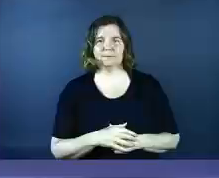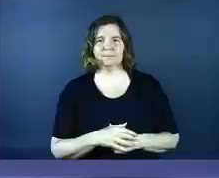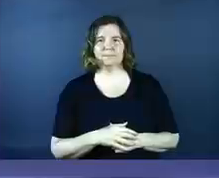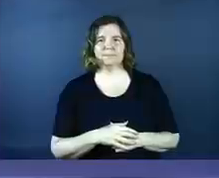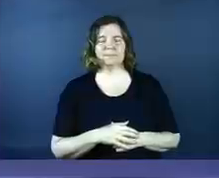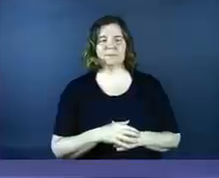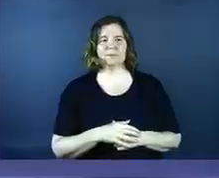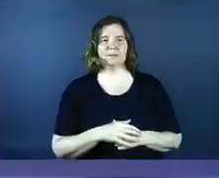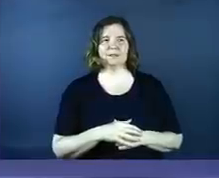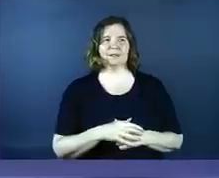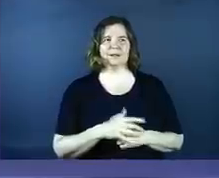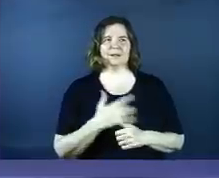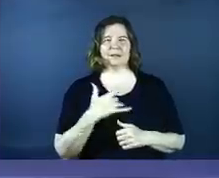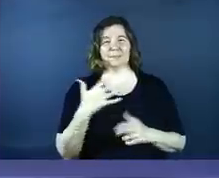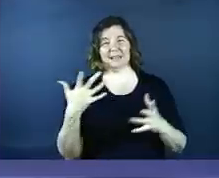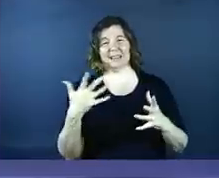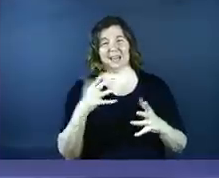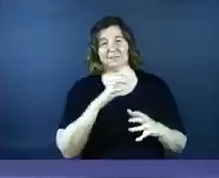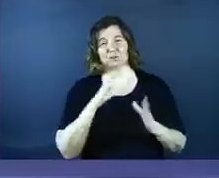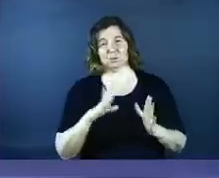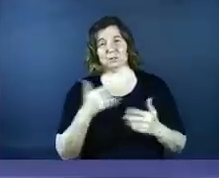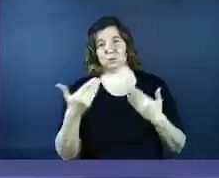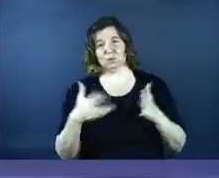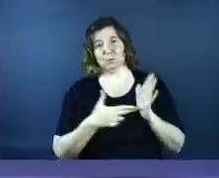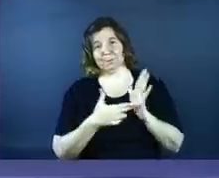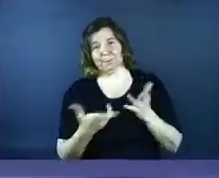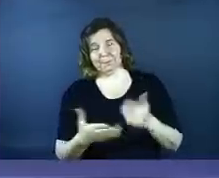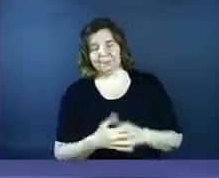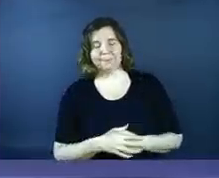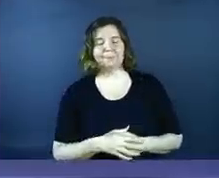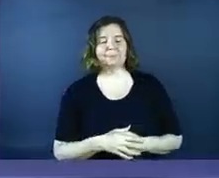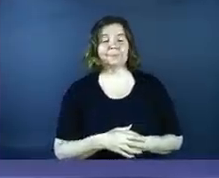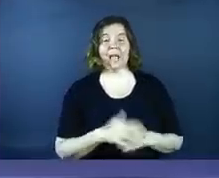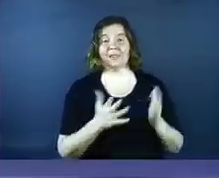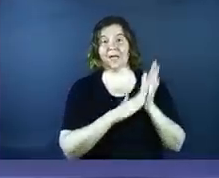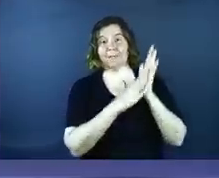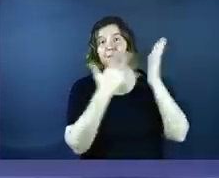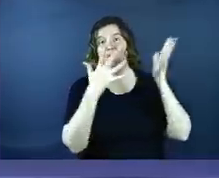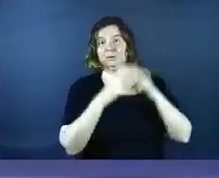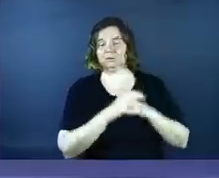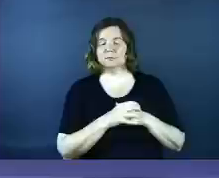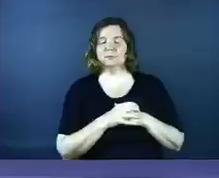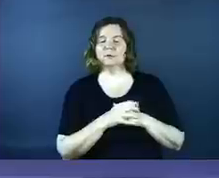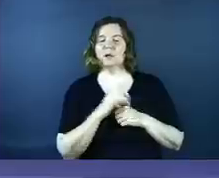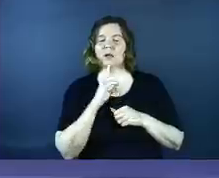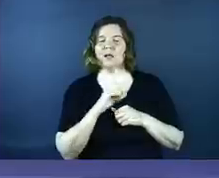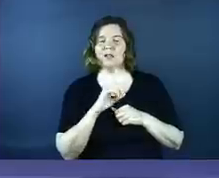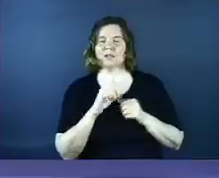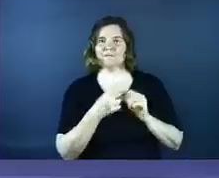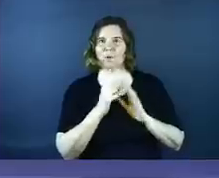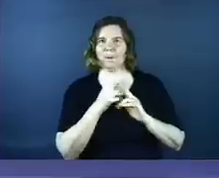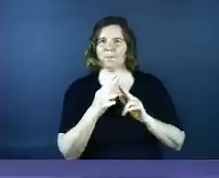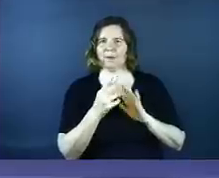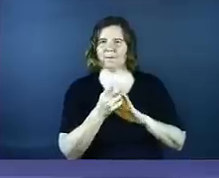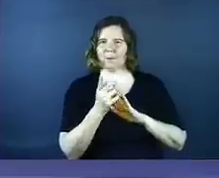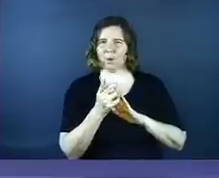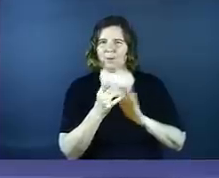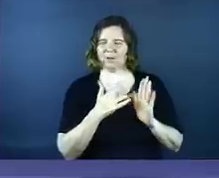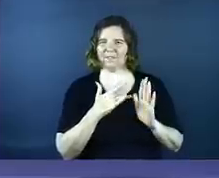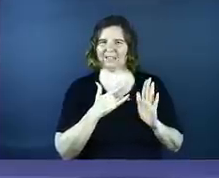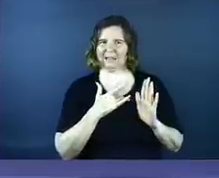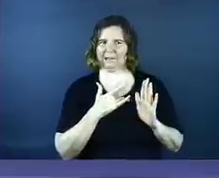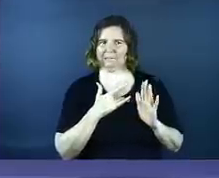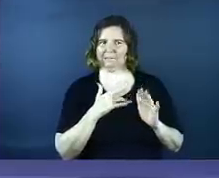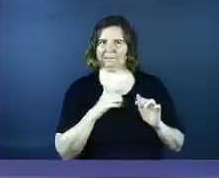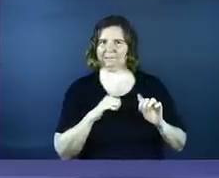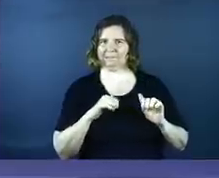And it's probably a lot of Christians in the room. And they applaud. And there's for a brief moment, there's this